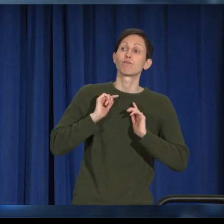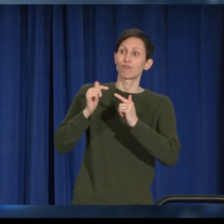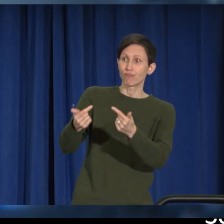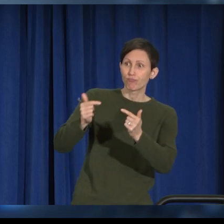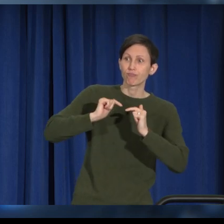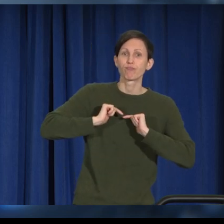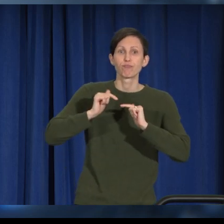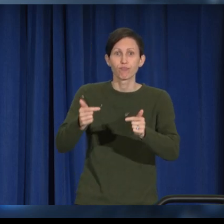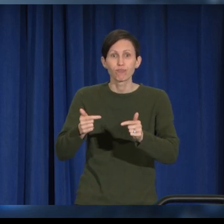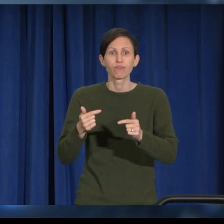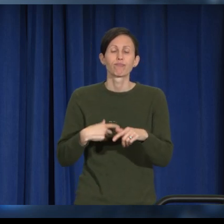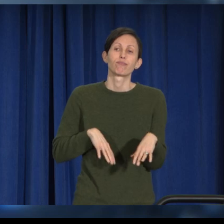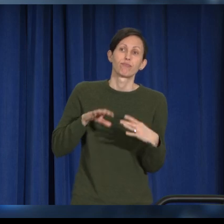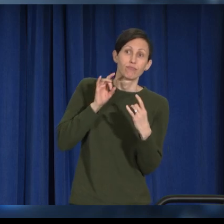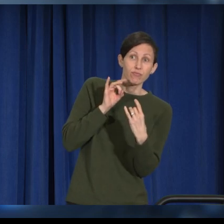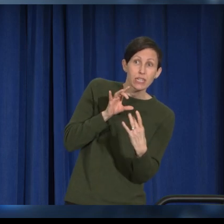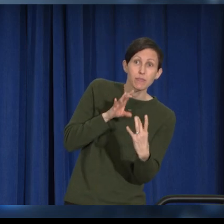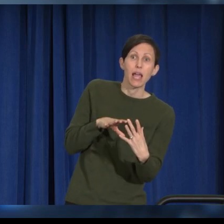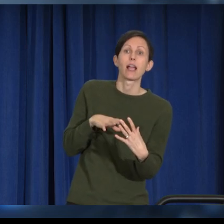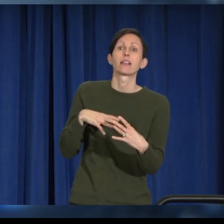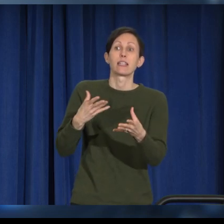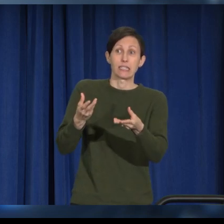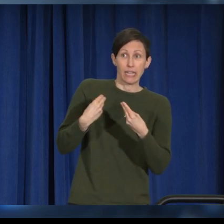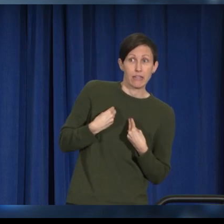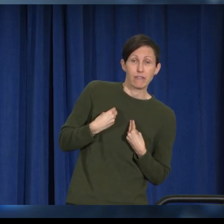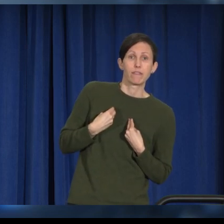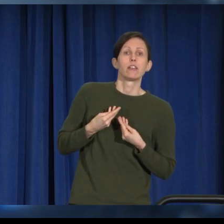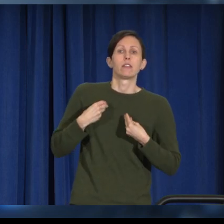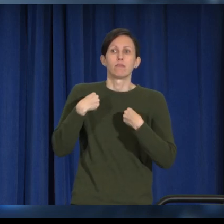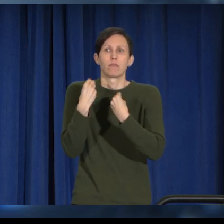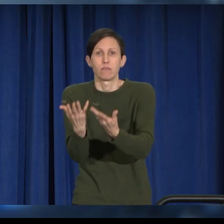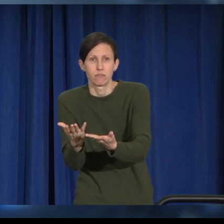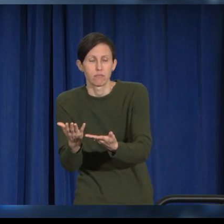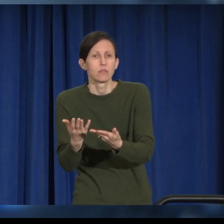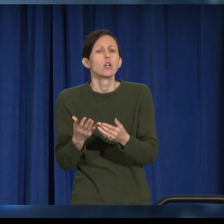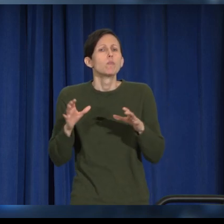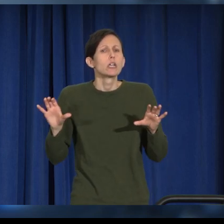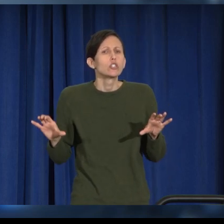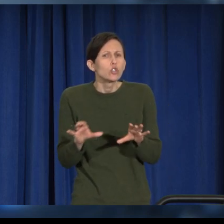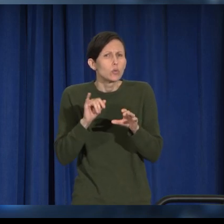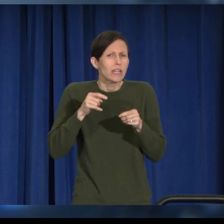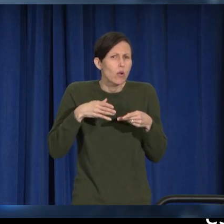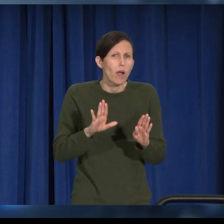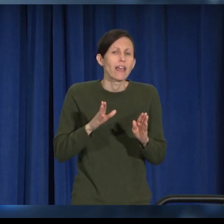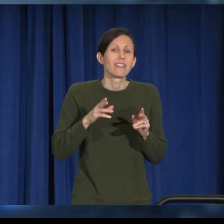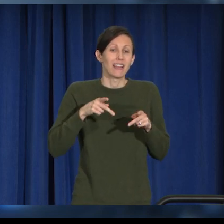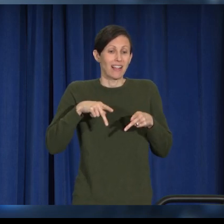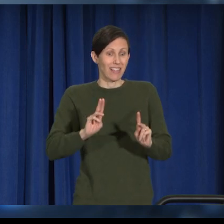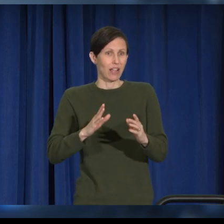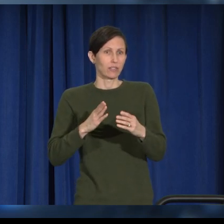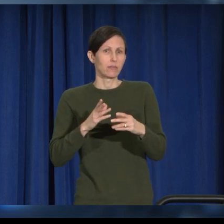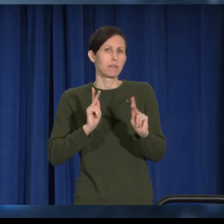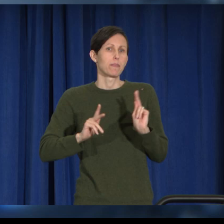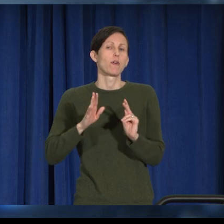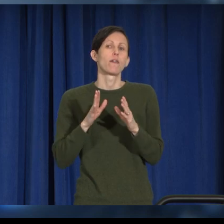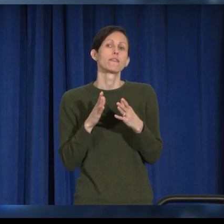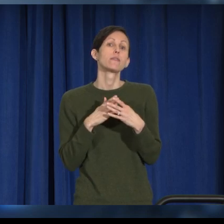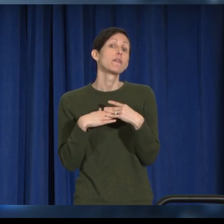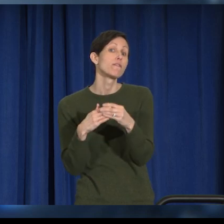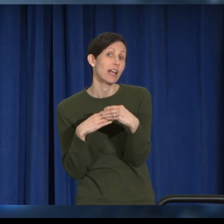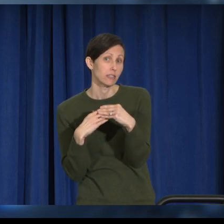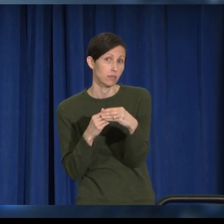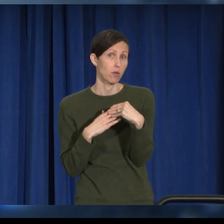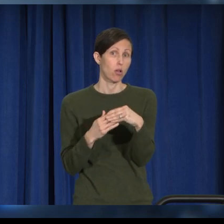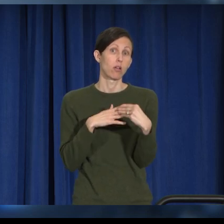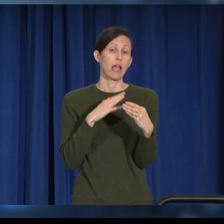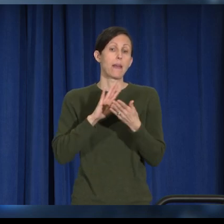giving and requesting feedback, but we can do this in a way that allows people the flexibility to be themselves. We're not about